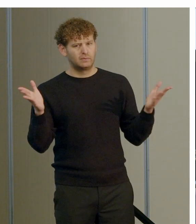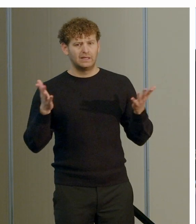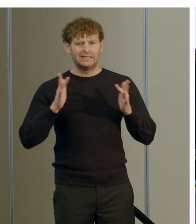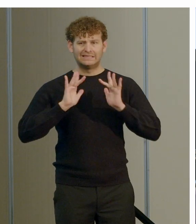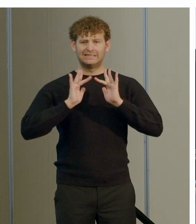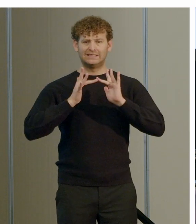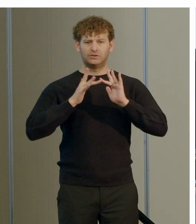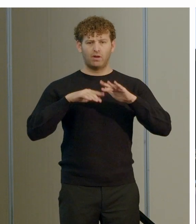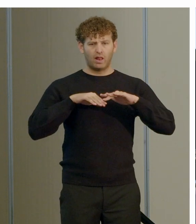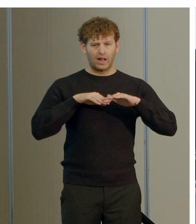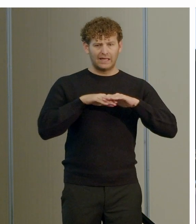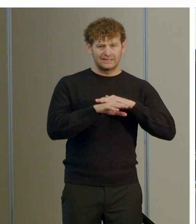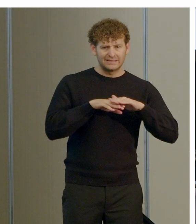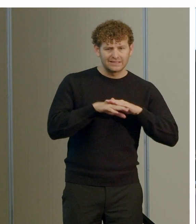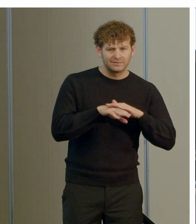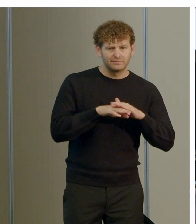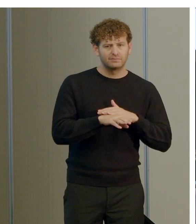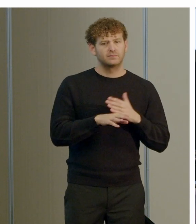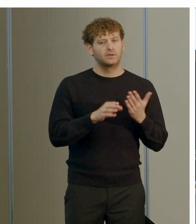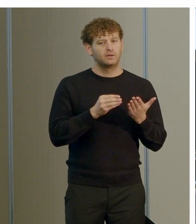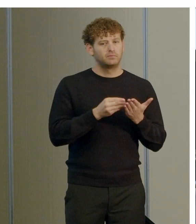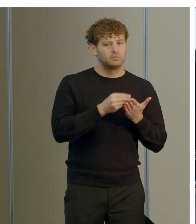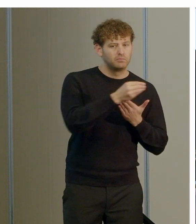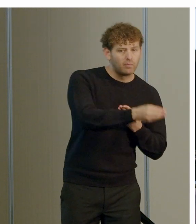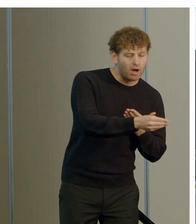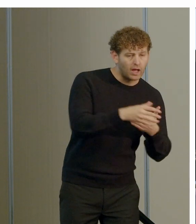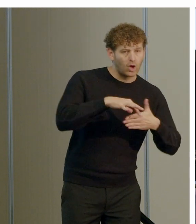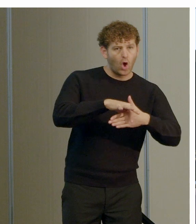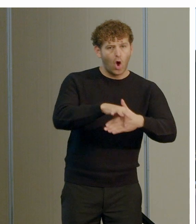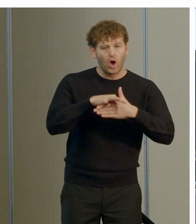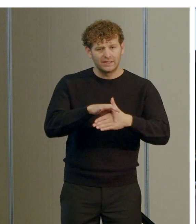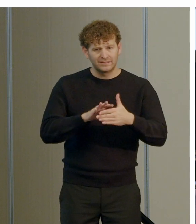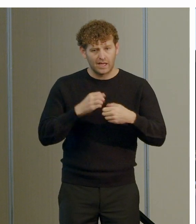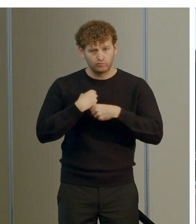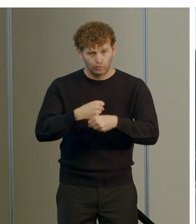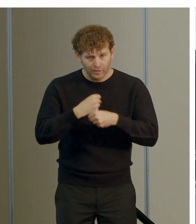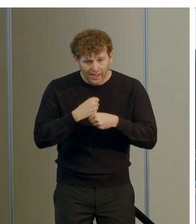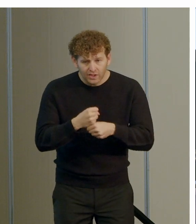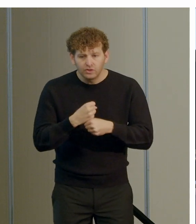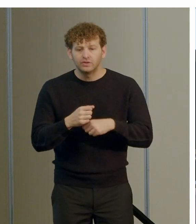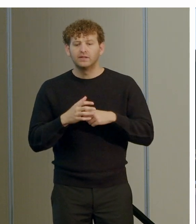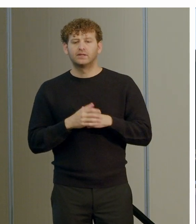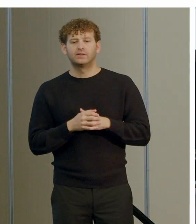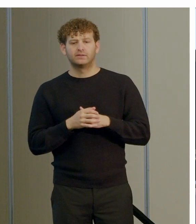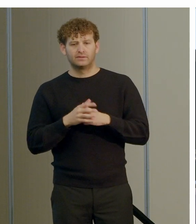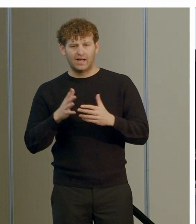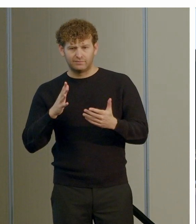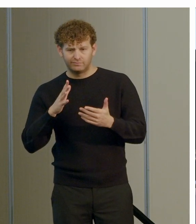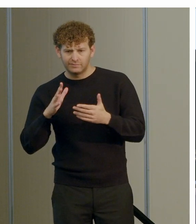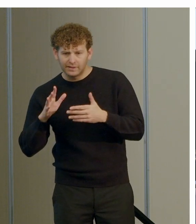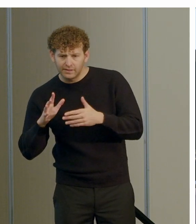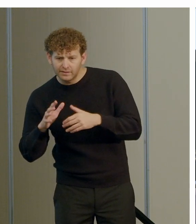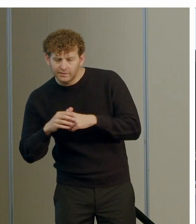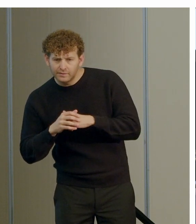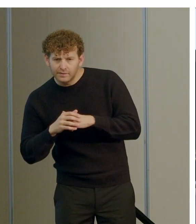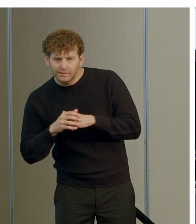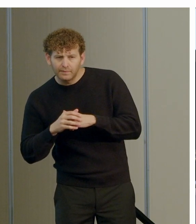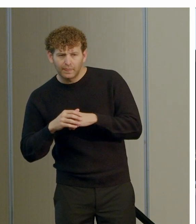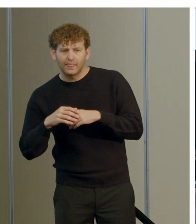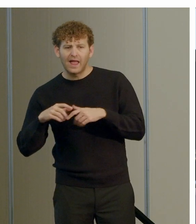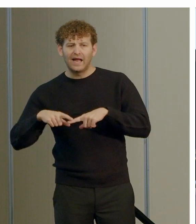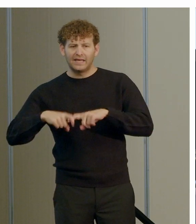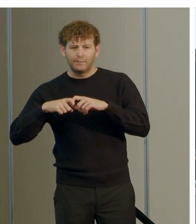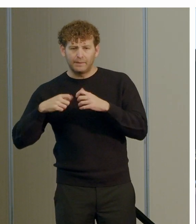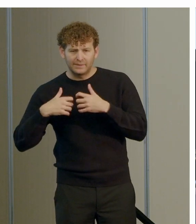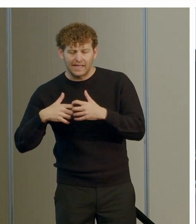acquisition to content creation to implementation. You know, we're not talking policy right now. If an